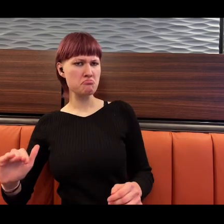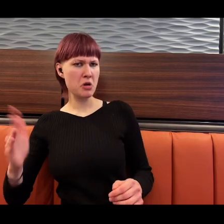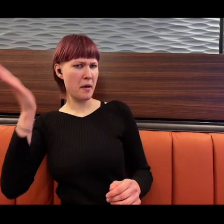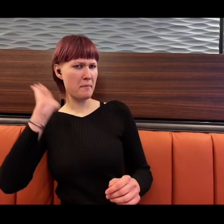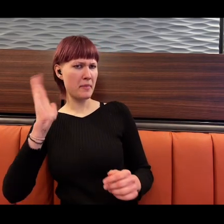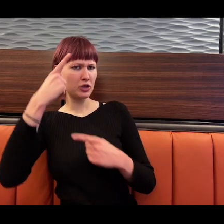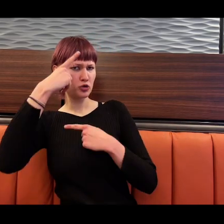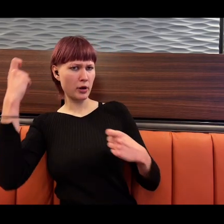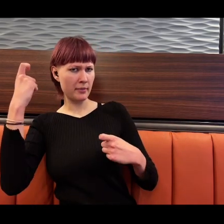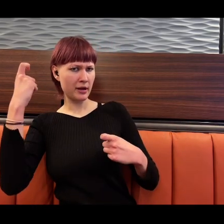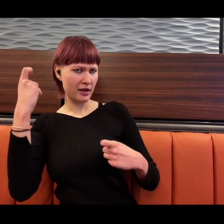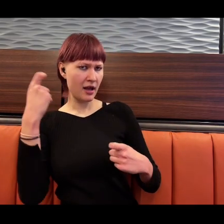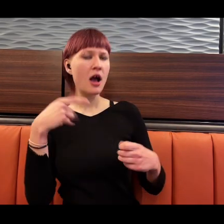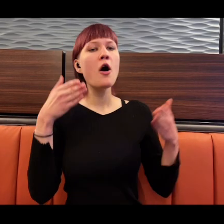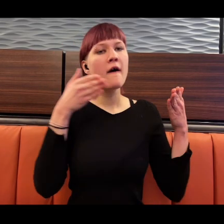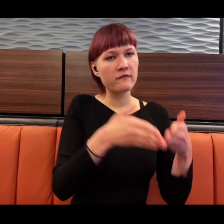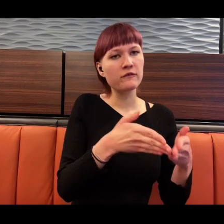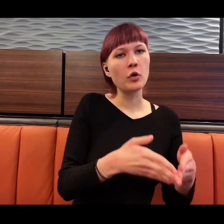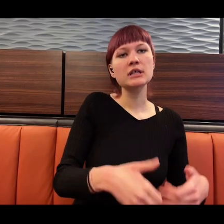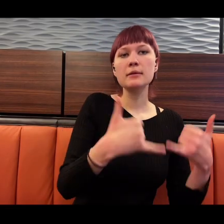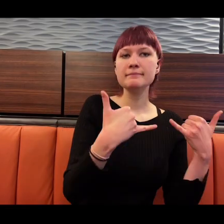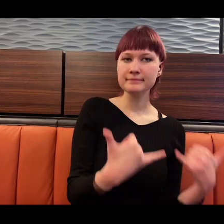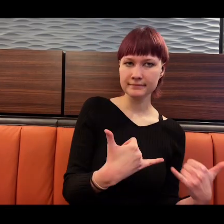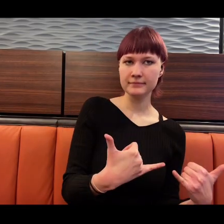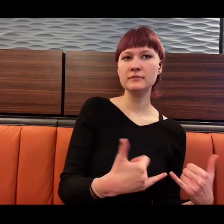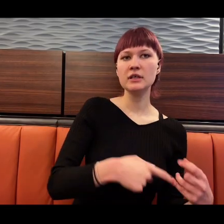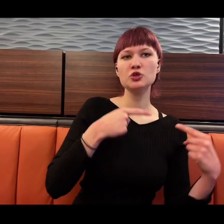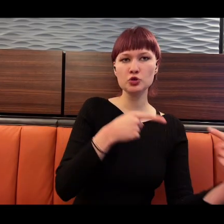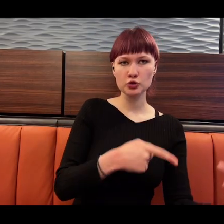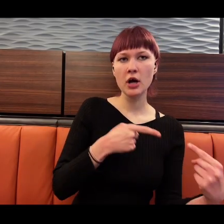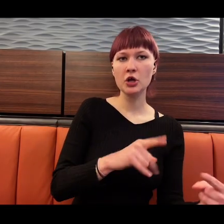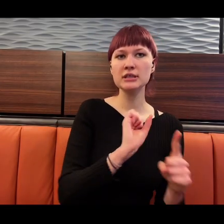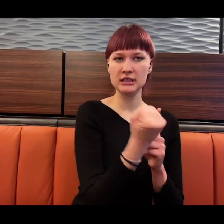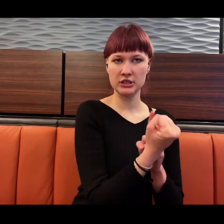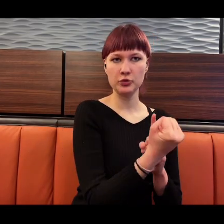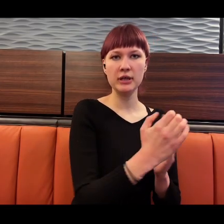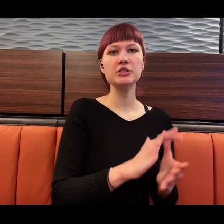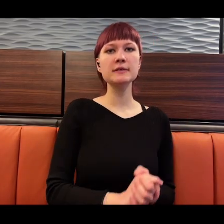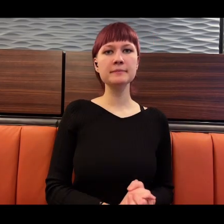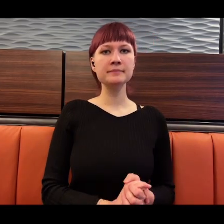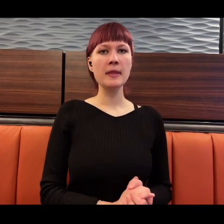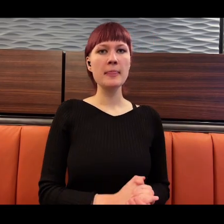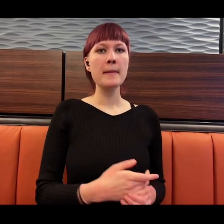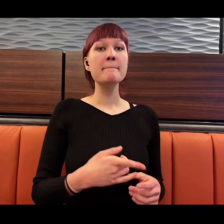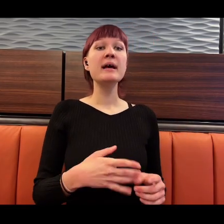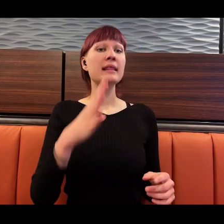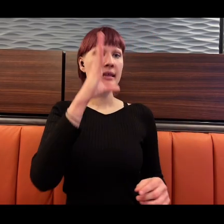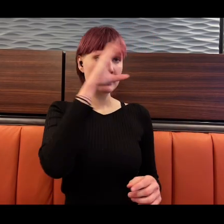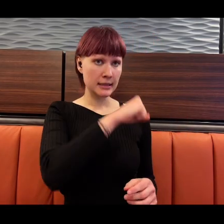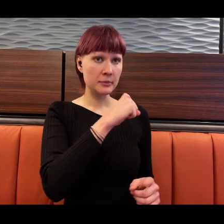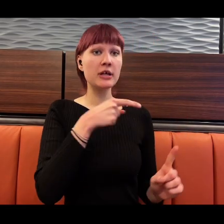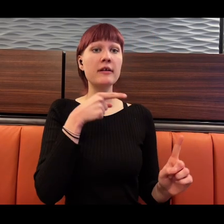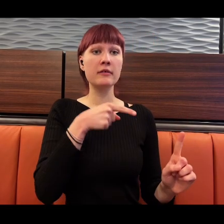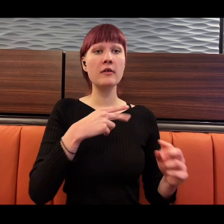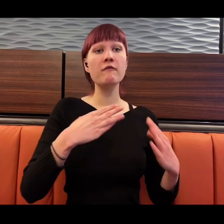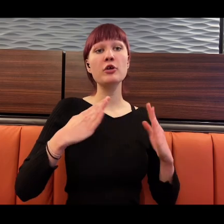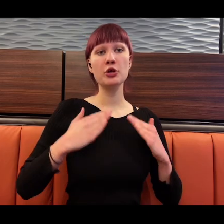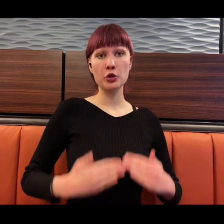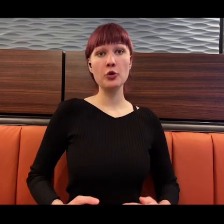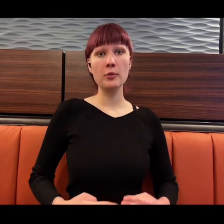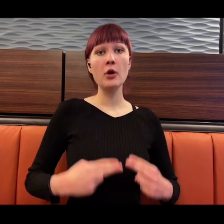current situations and current struggles. The assumption in humanist psychology is that we all have this need,